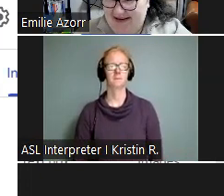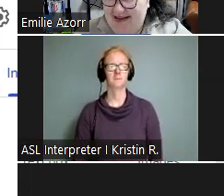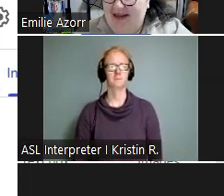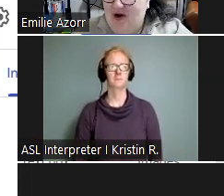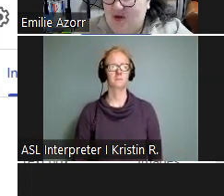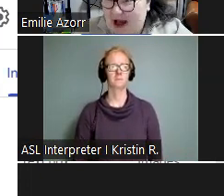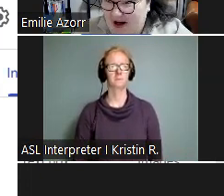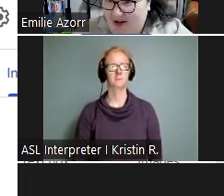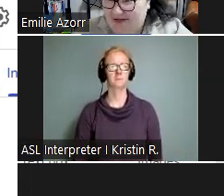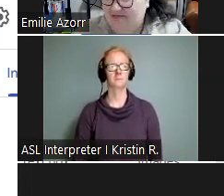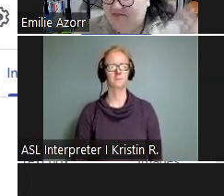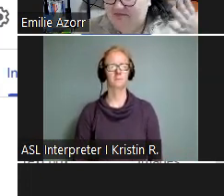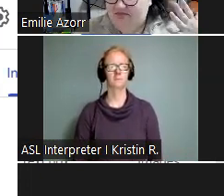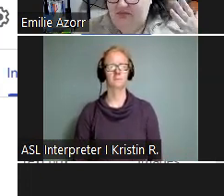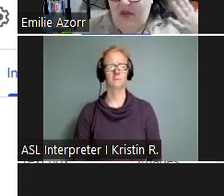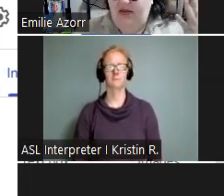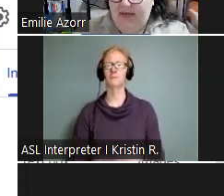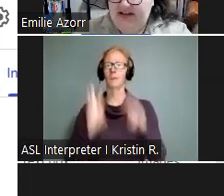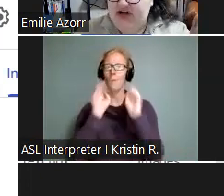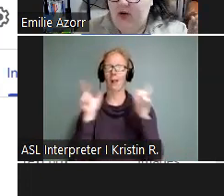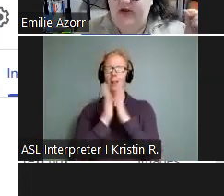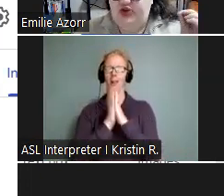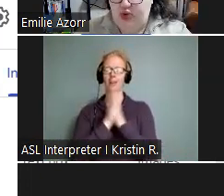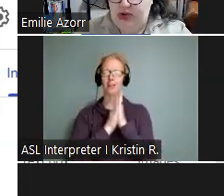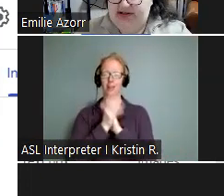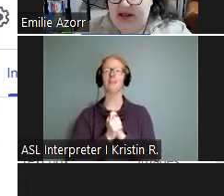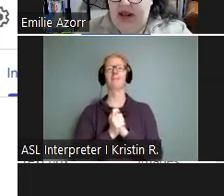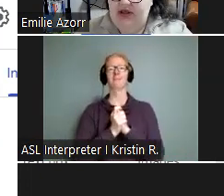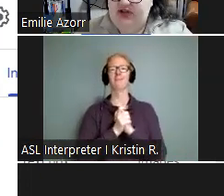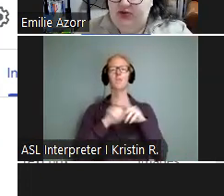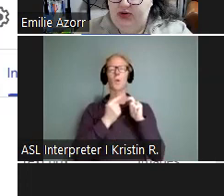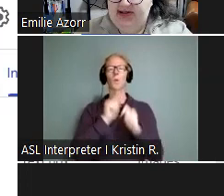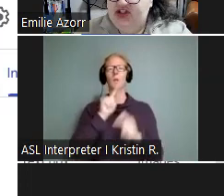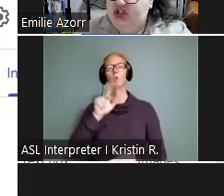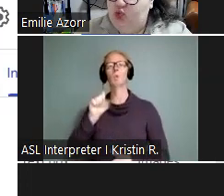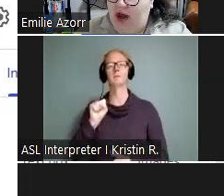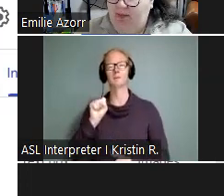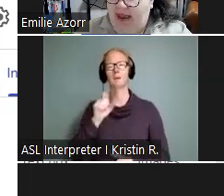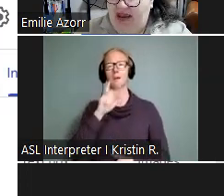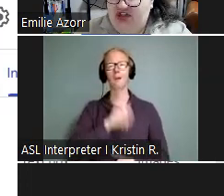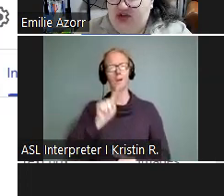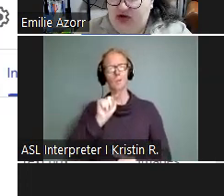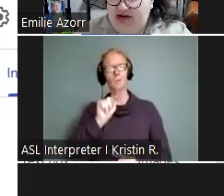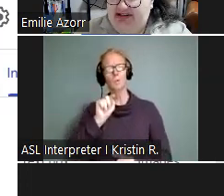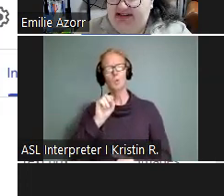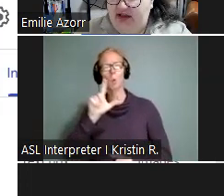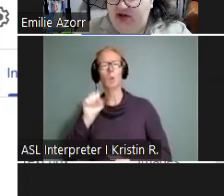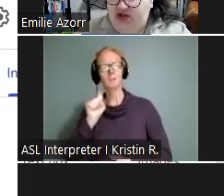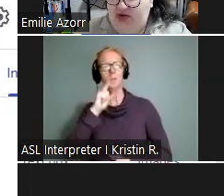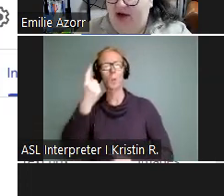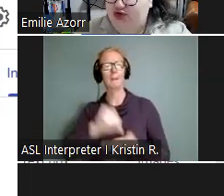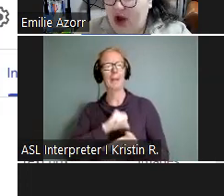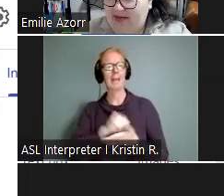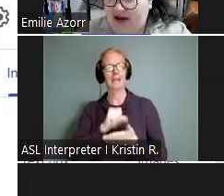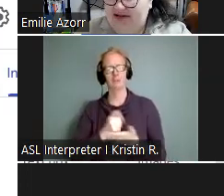All right. Well, let me start with tools. So tools is just one page. As you notice, these